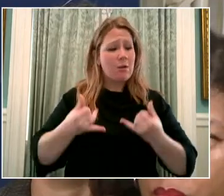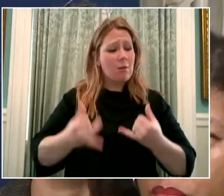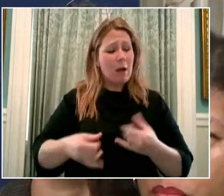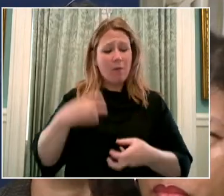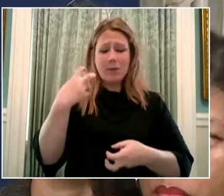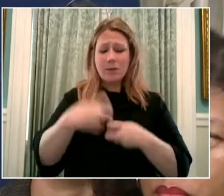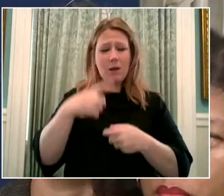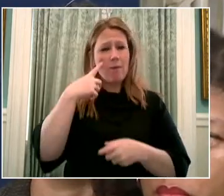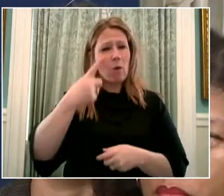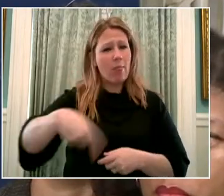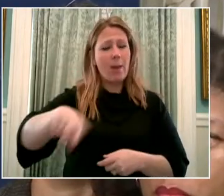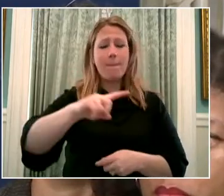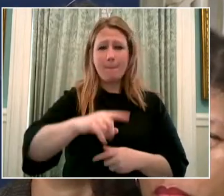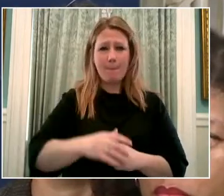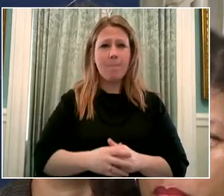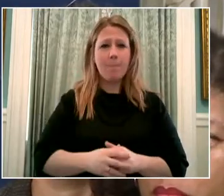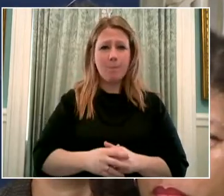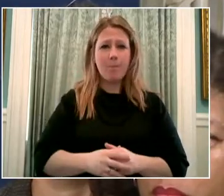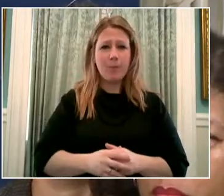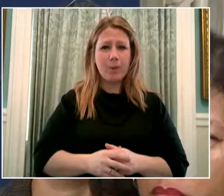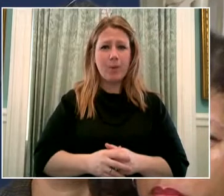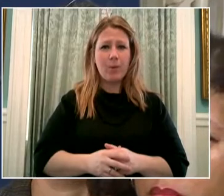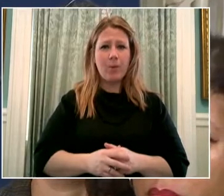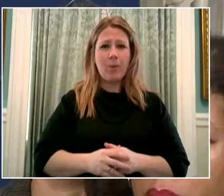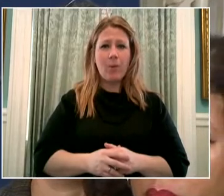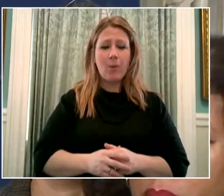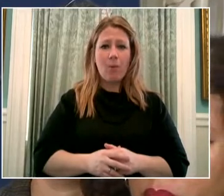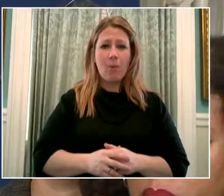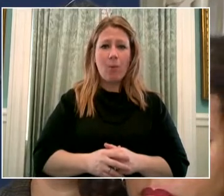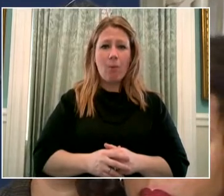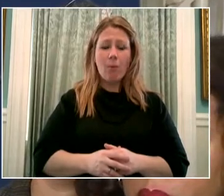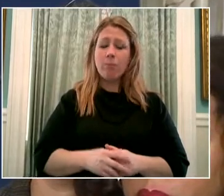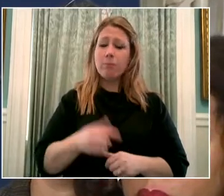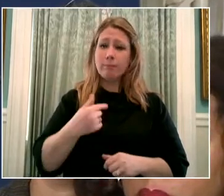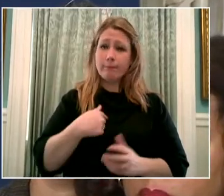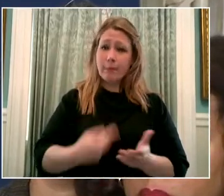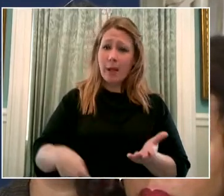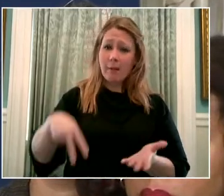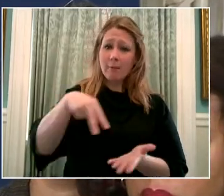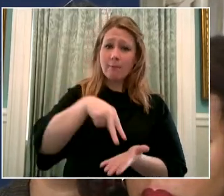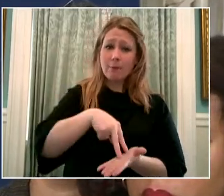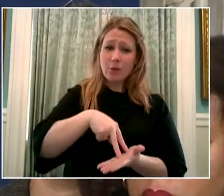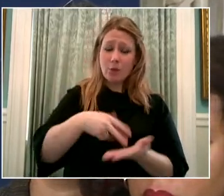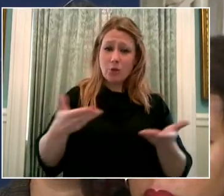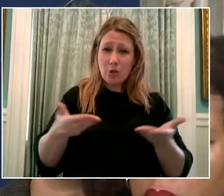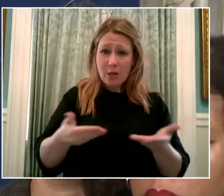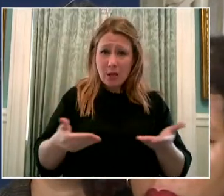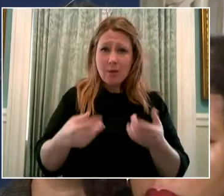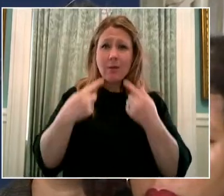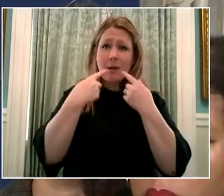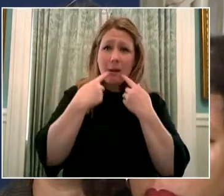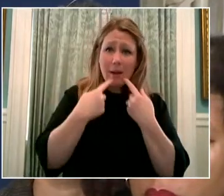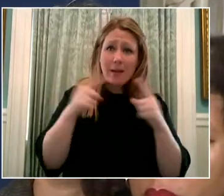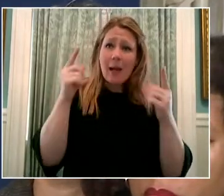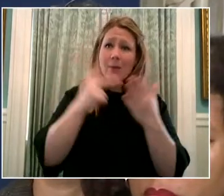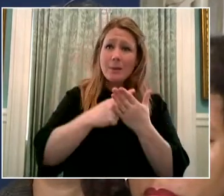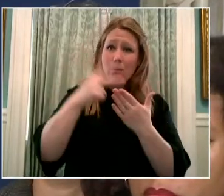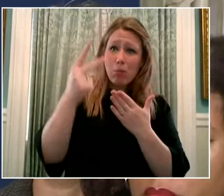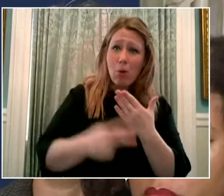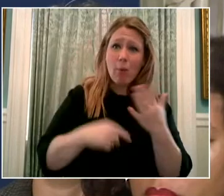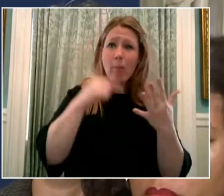hard it is. And let me say this. I've stood at this podium and announced initiatives that we were